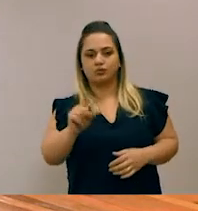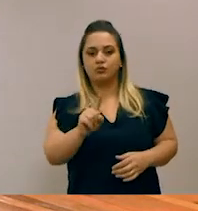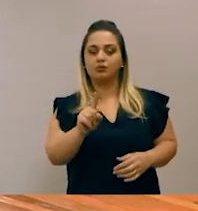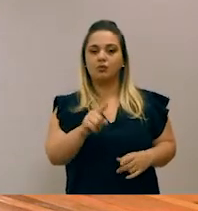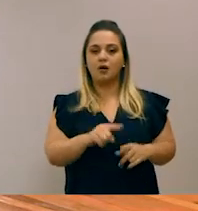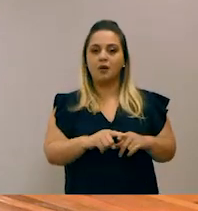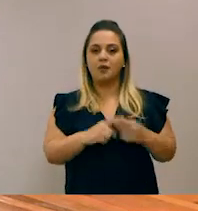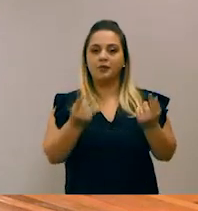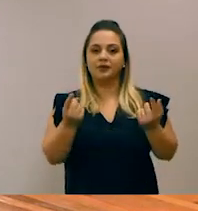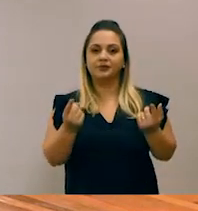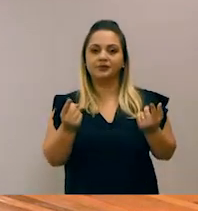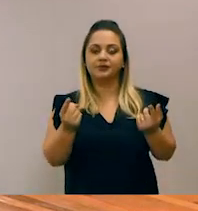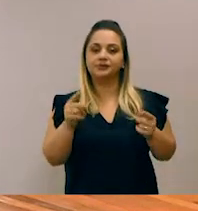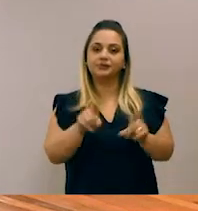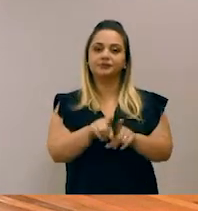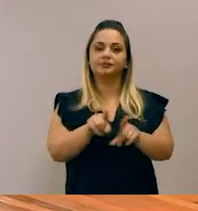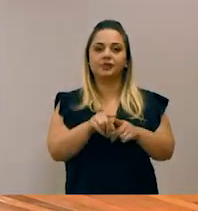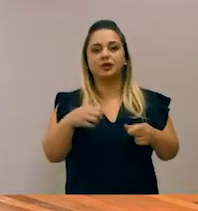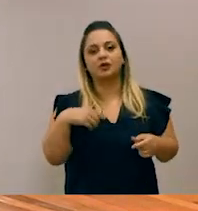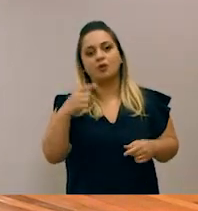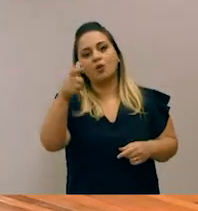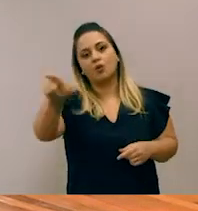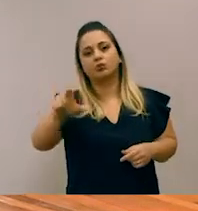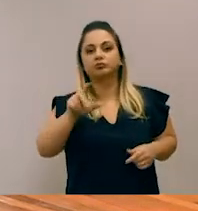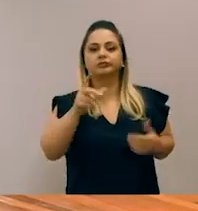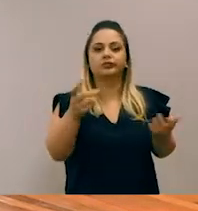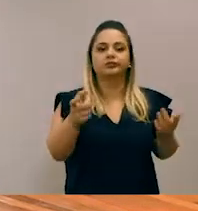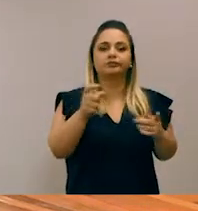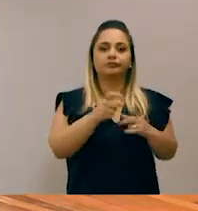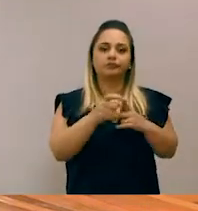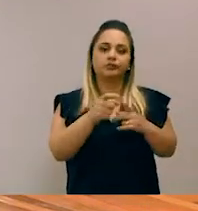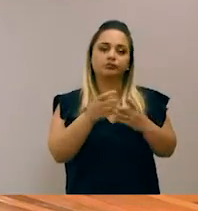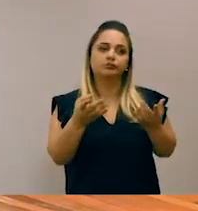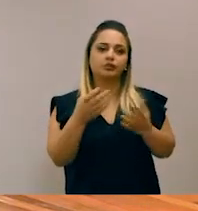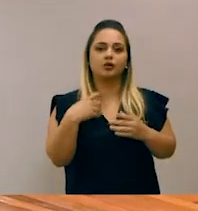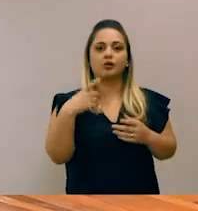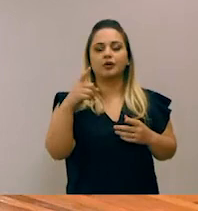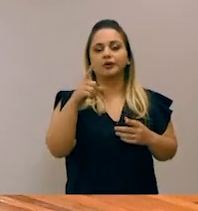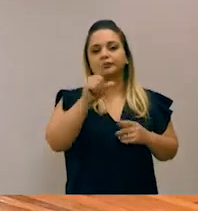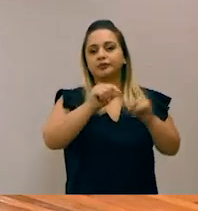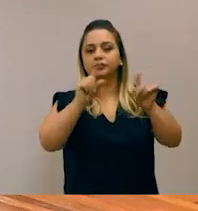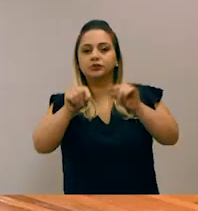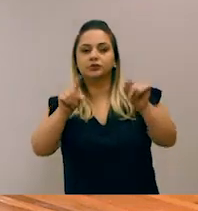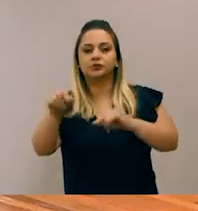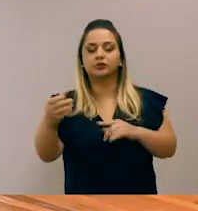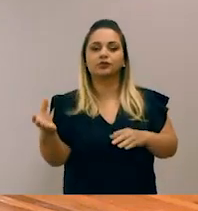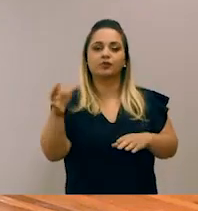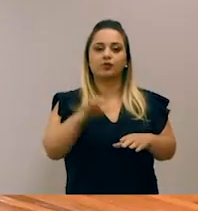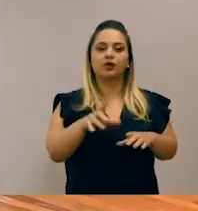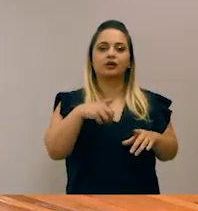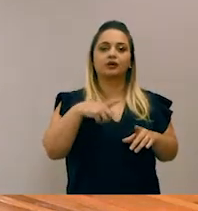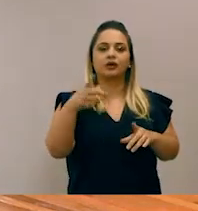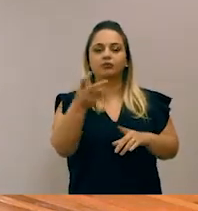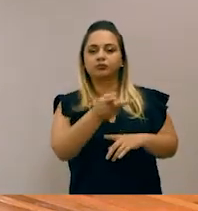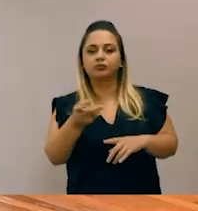when to consider, when not to consider. And then another point that was mentioned even